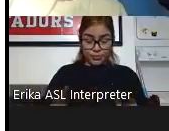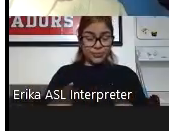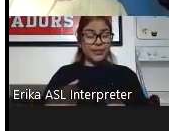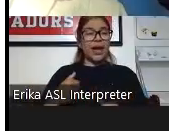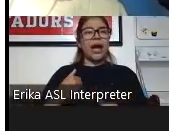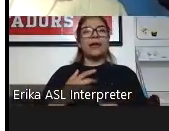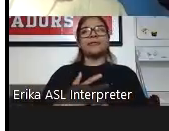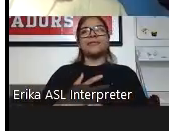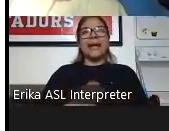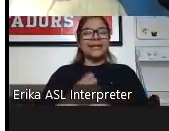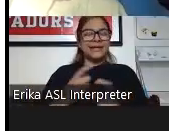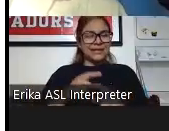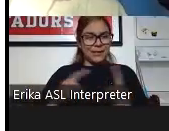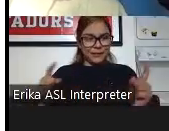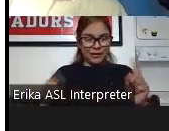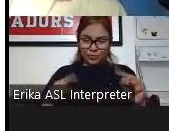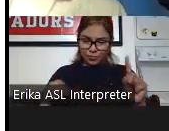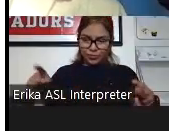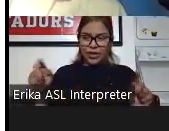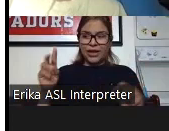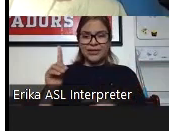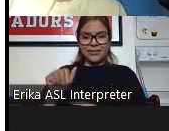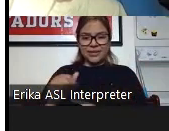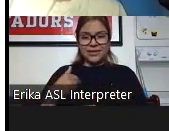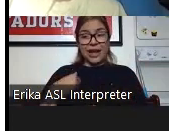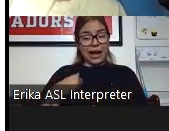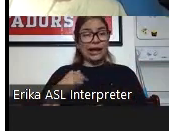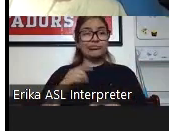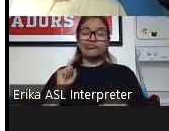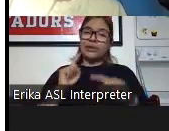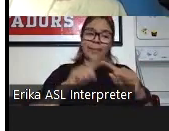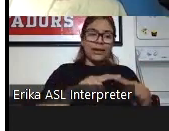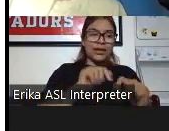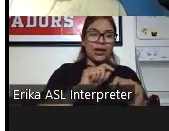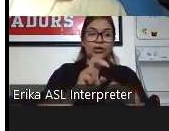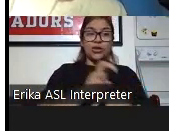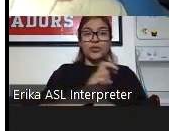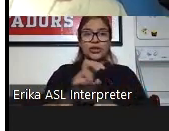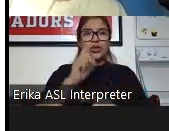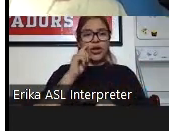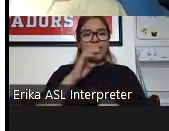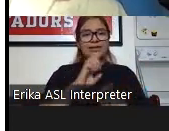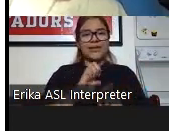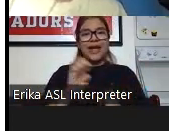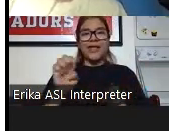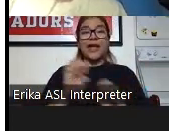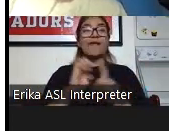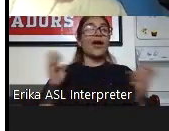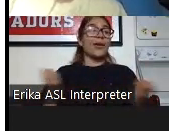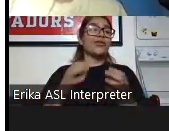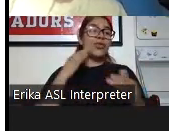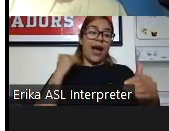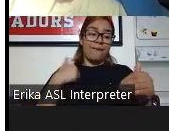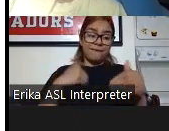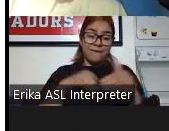multiple disabilities and rely on accessible transportation and environmental accessibility to get